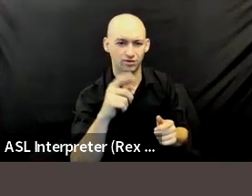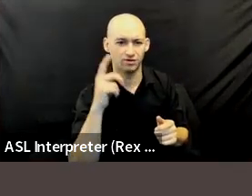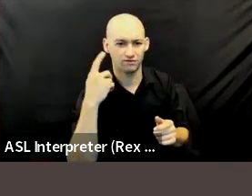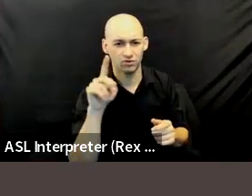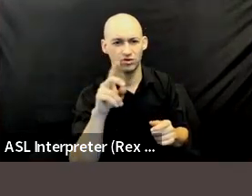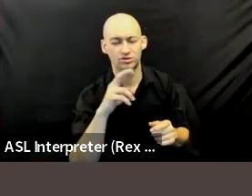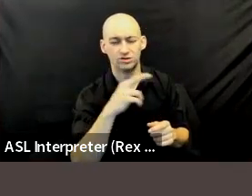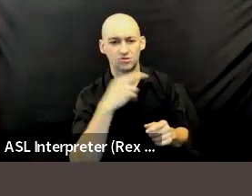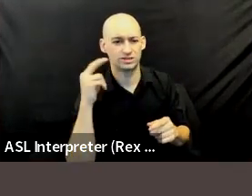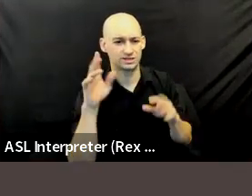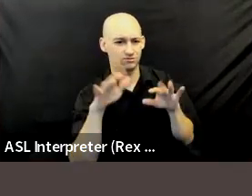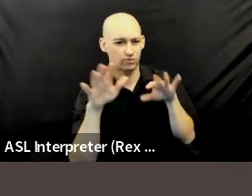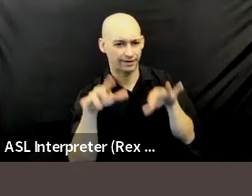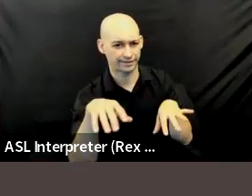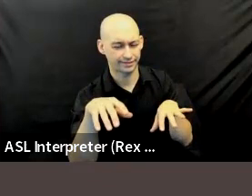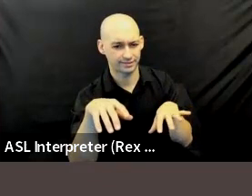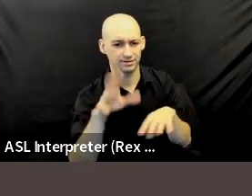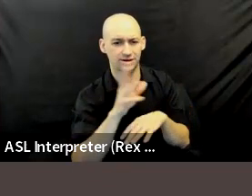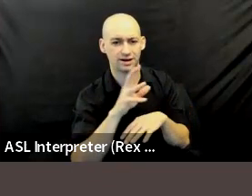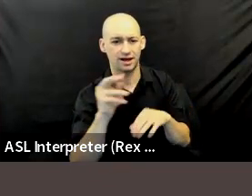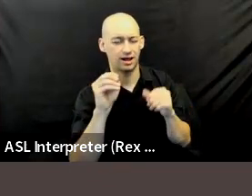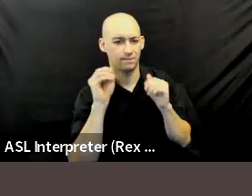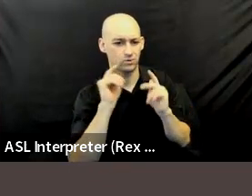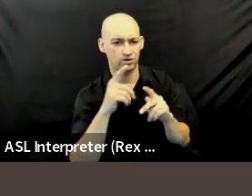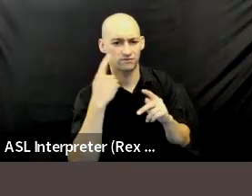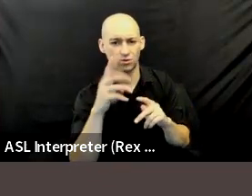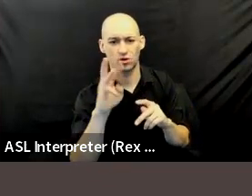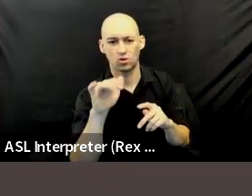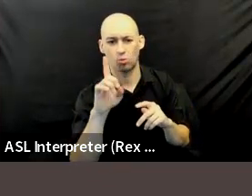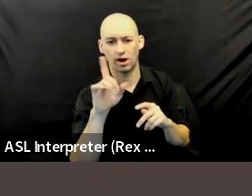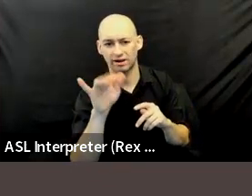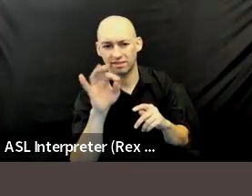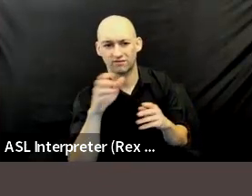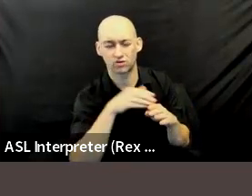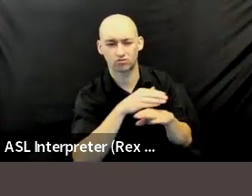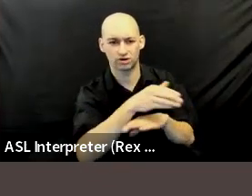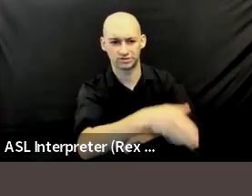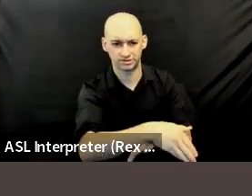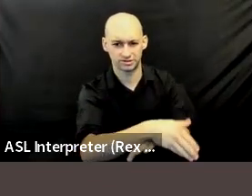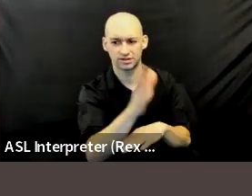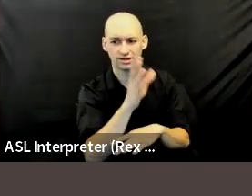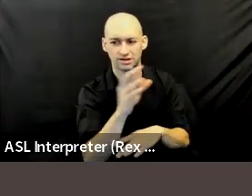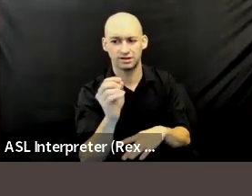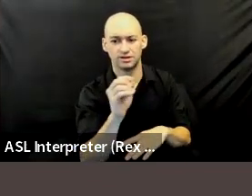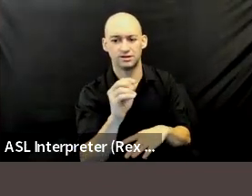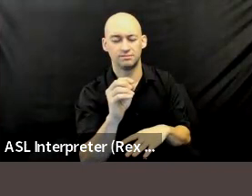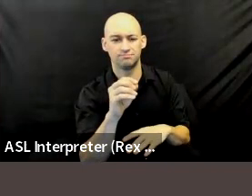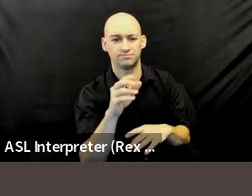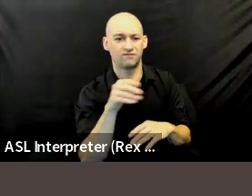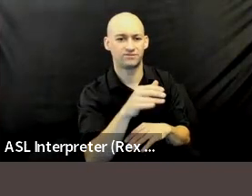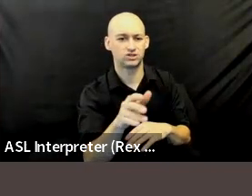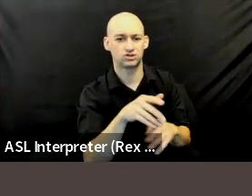increased rainfall, but it also offers this opportunity for wildlife crossings and fish